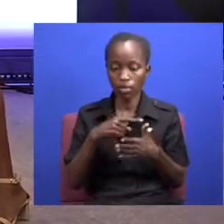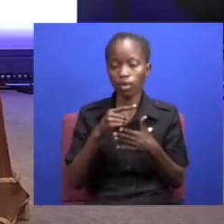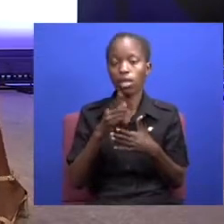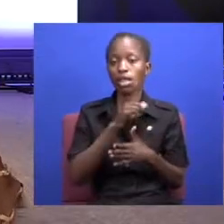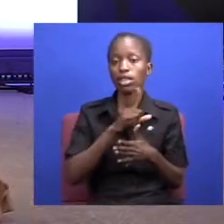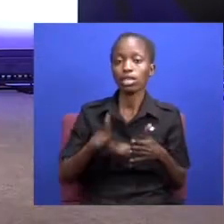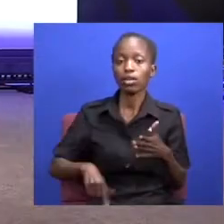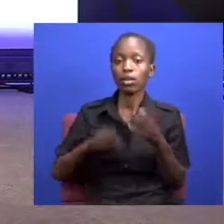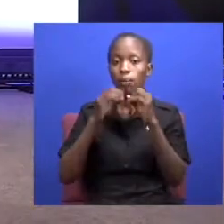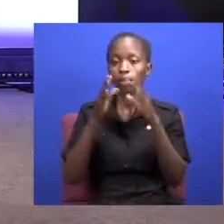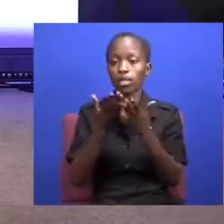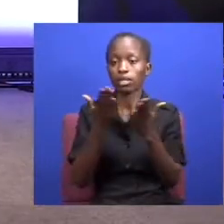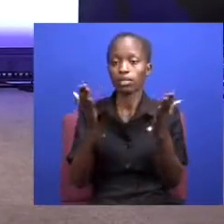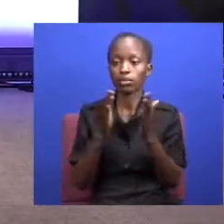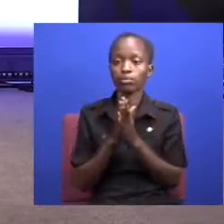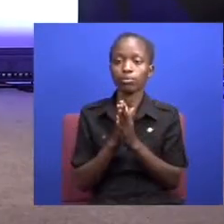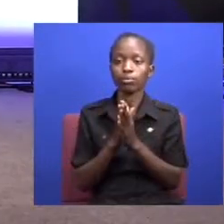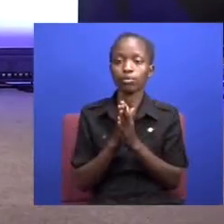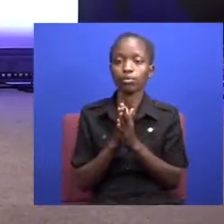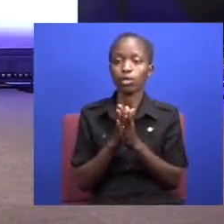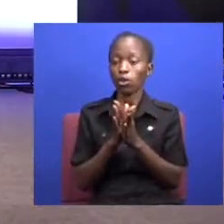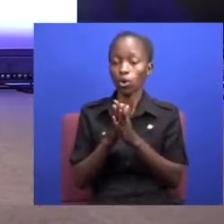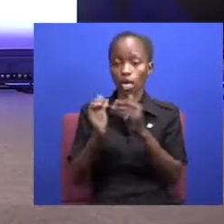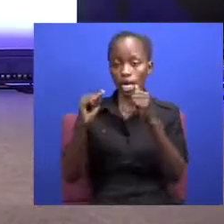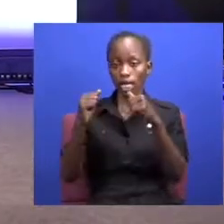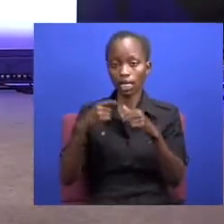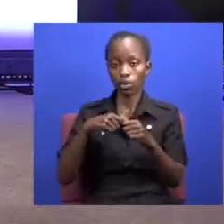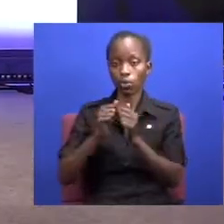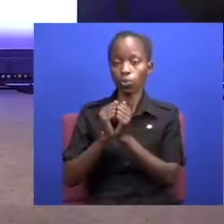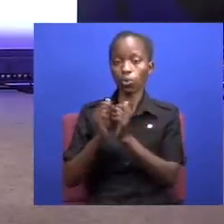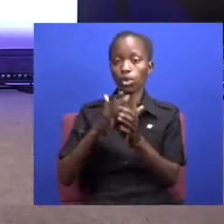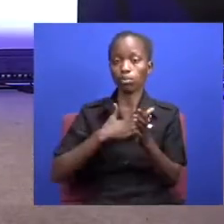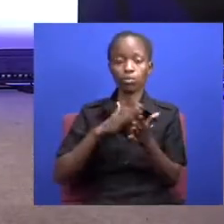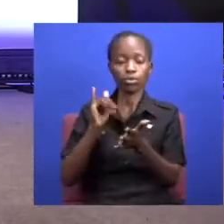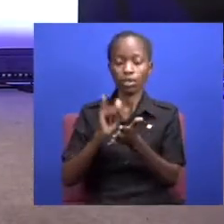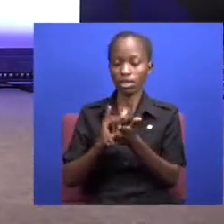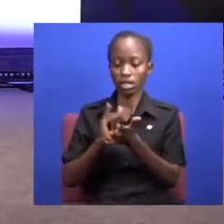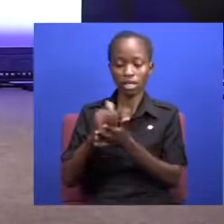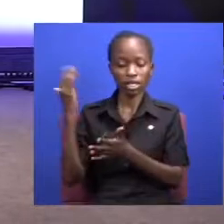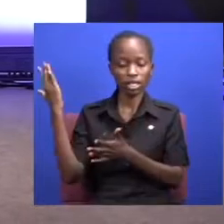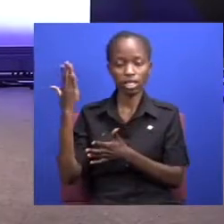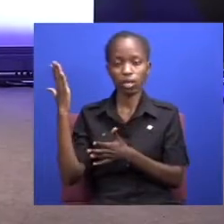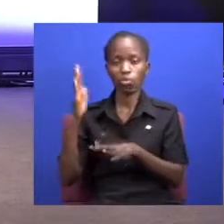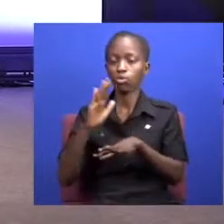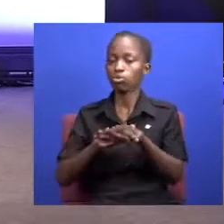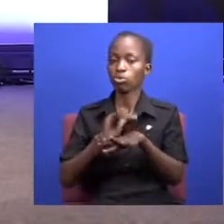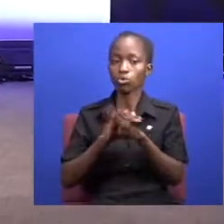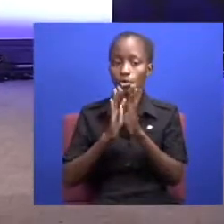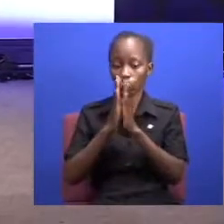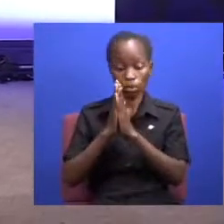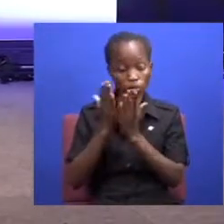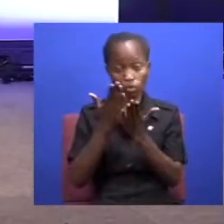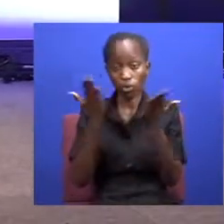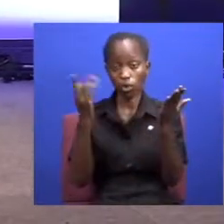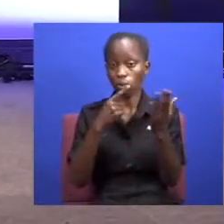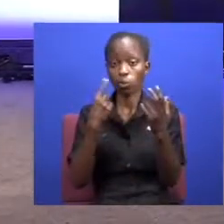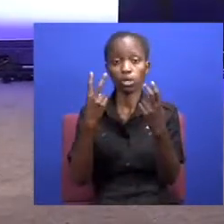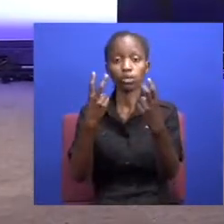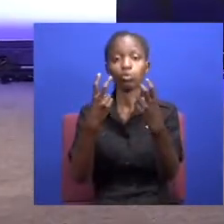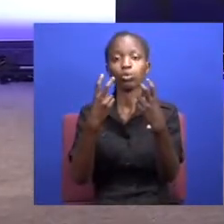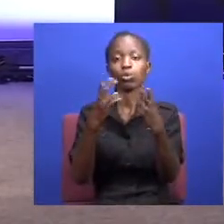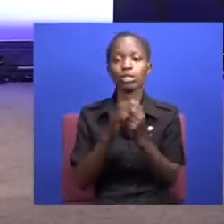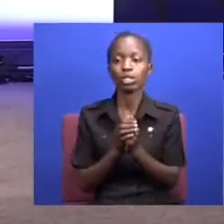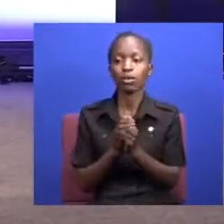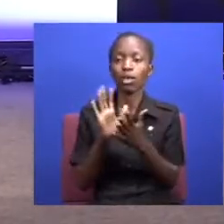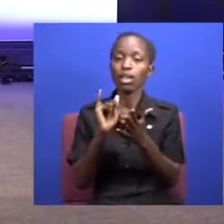It's been an amazing. The Lord bless you so much. Thank you. You will agree with me that that is a very rich sermon. And I pray that for you who has